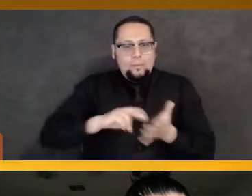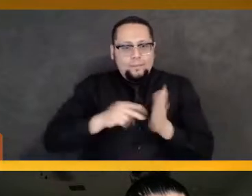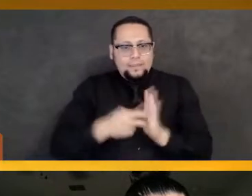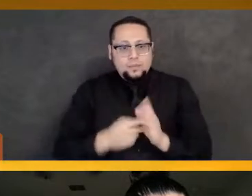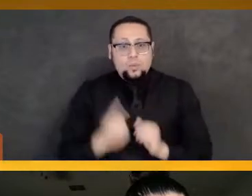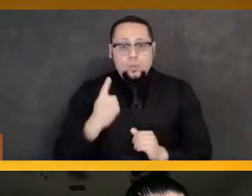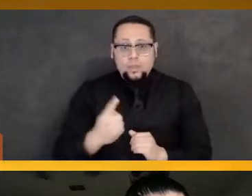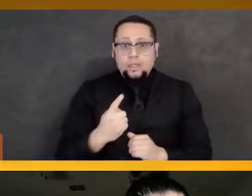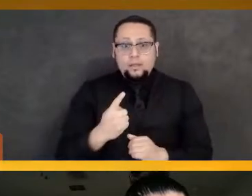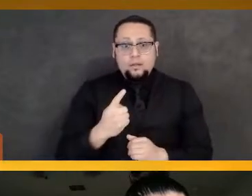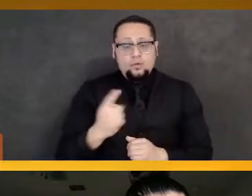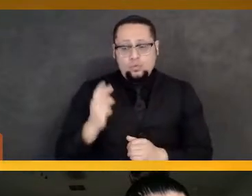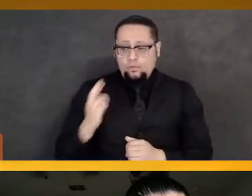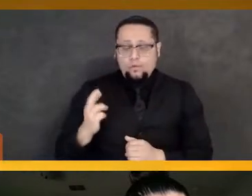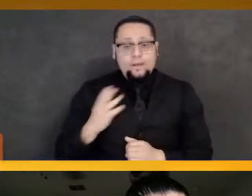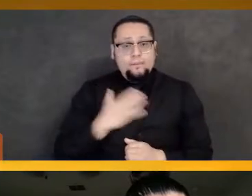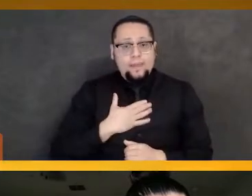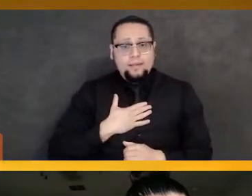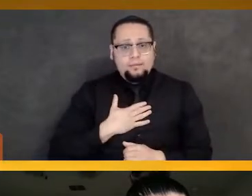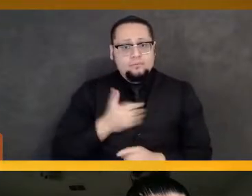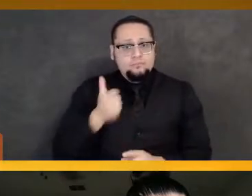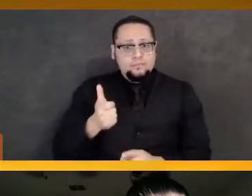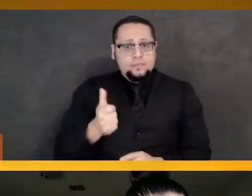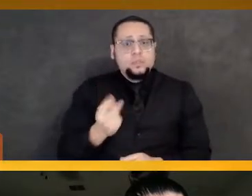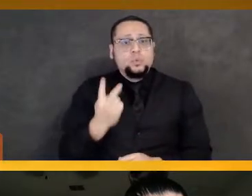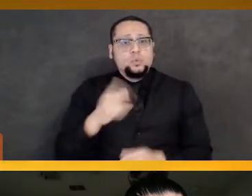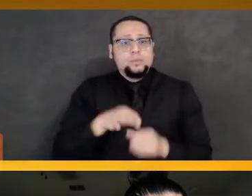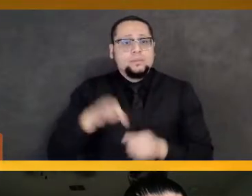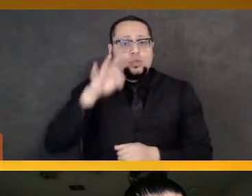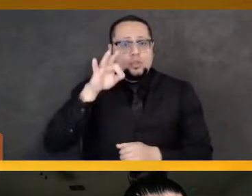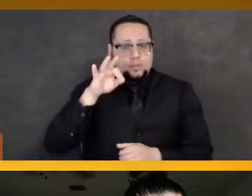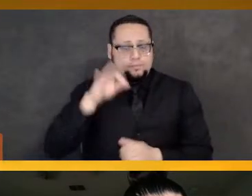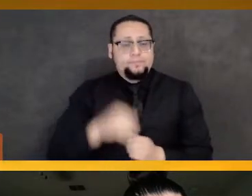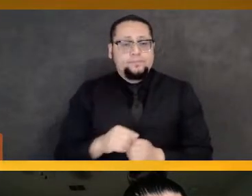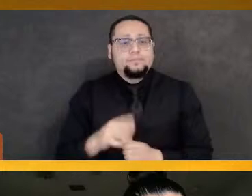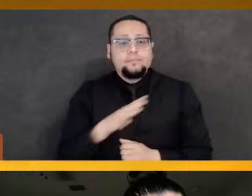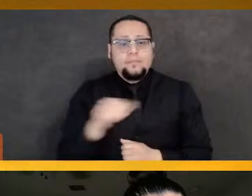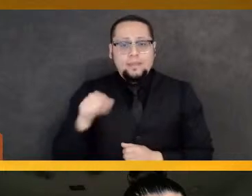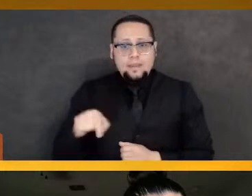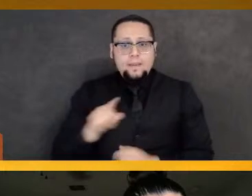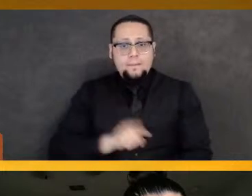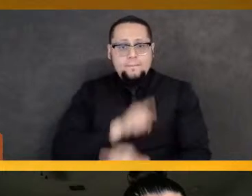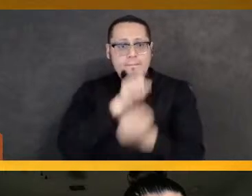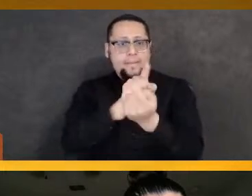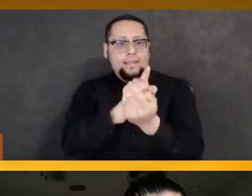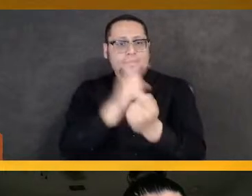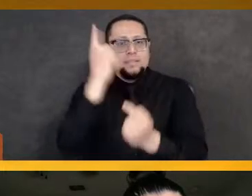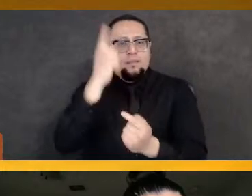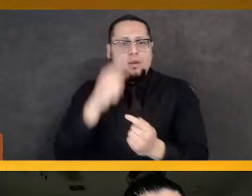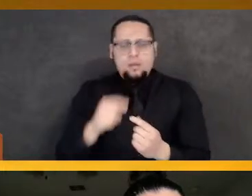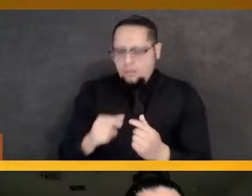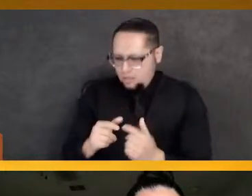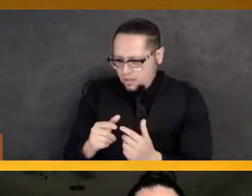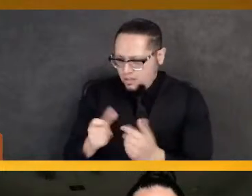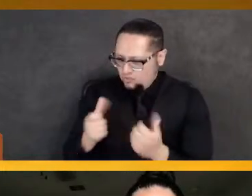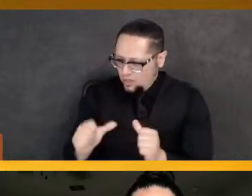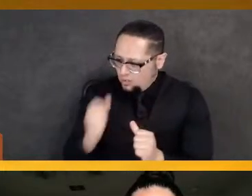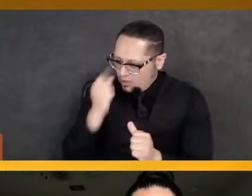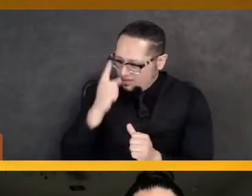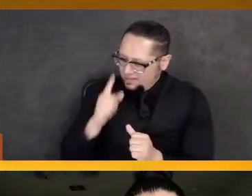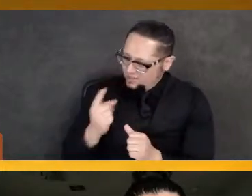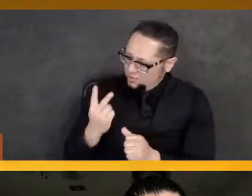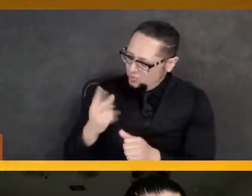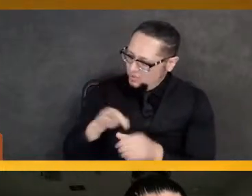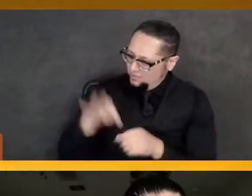and they met someone who was trying to understand what their identity